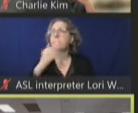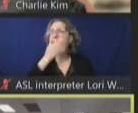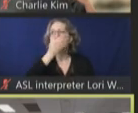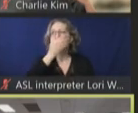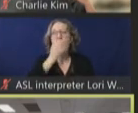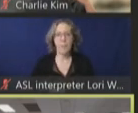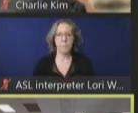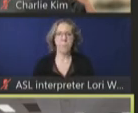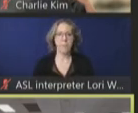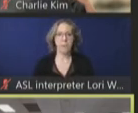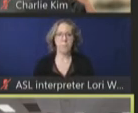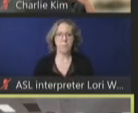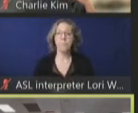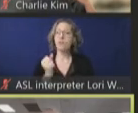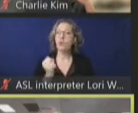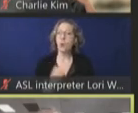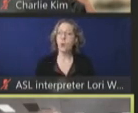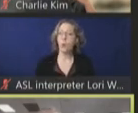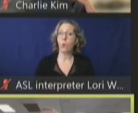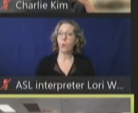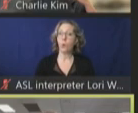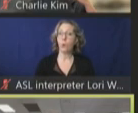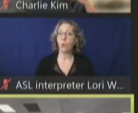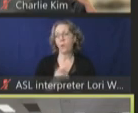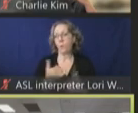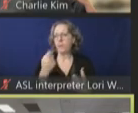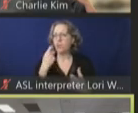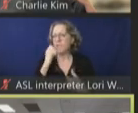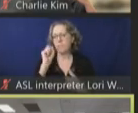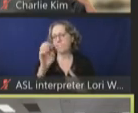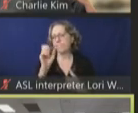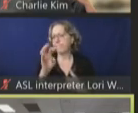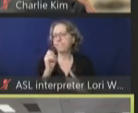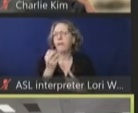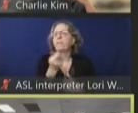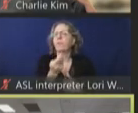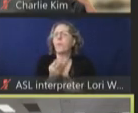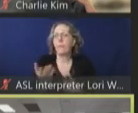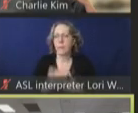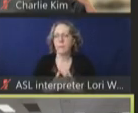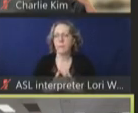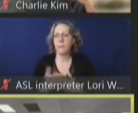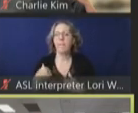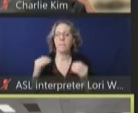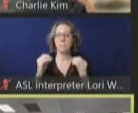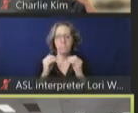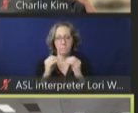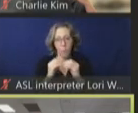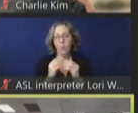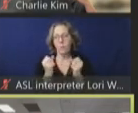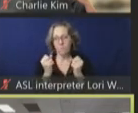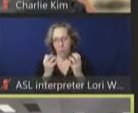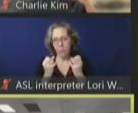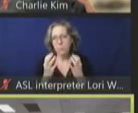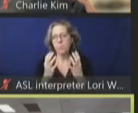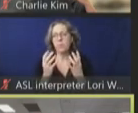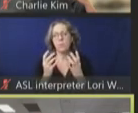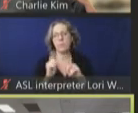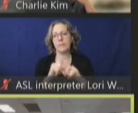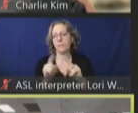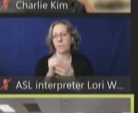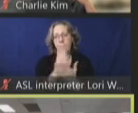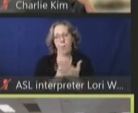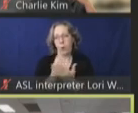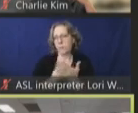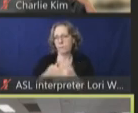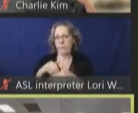So certainly we just touched on a few different pieces. There are multiple, multiple parts of